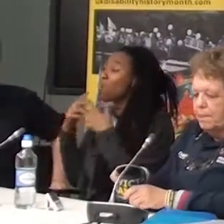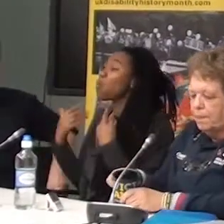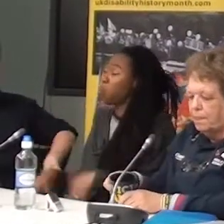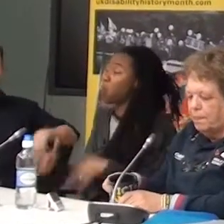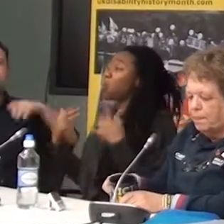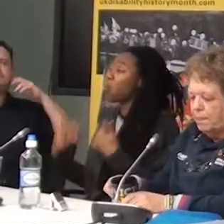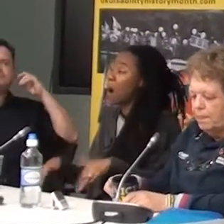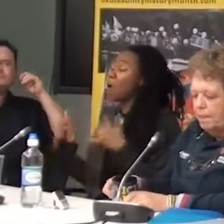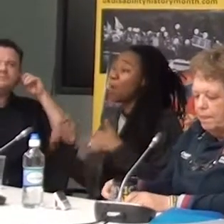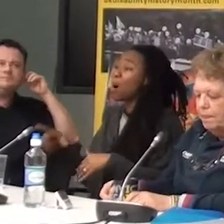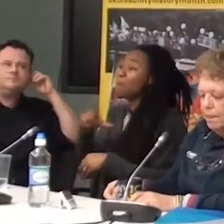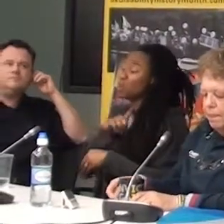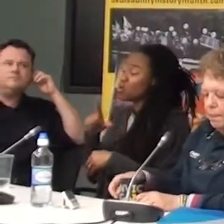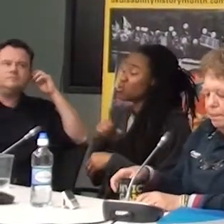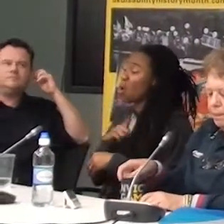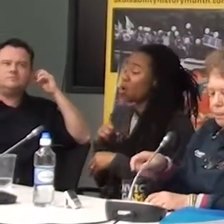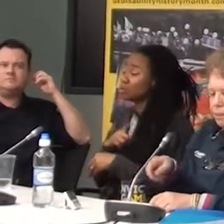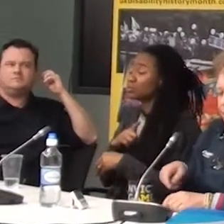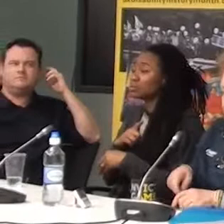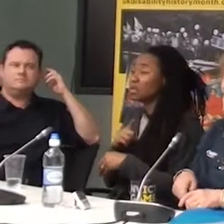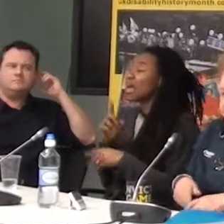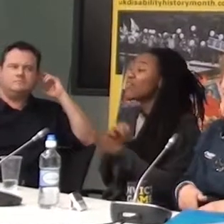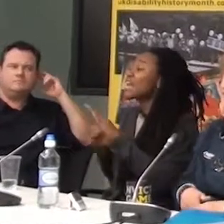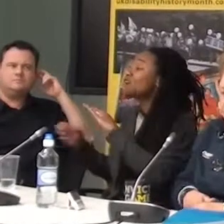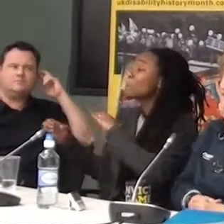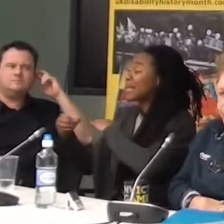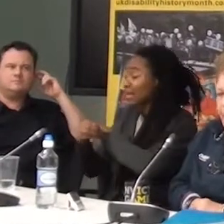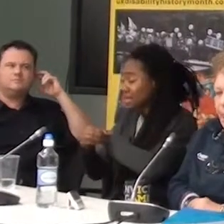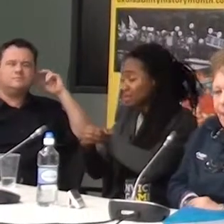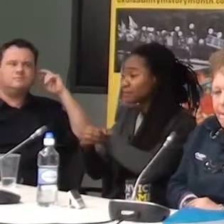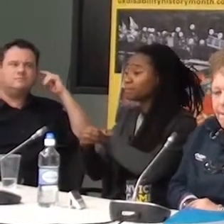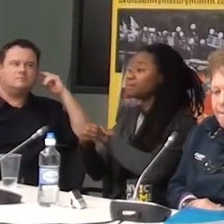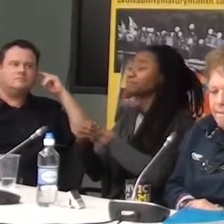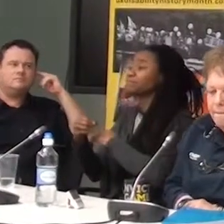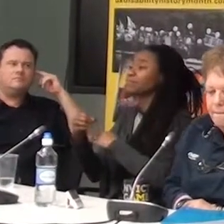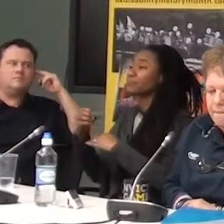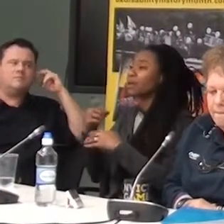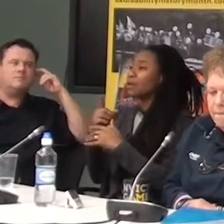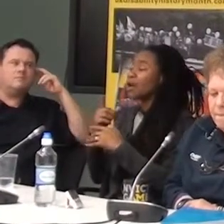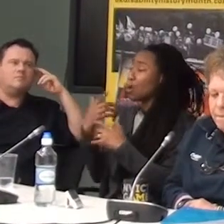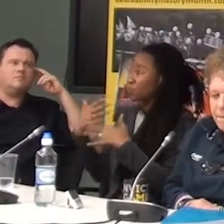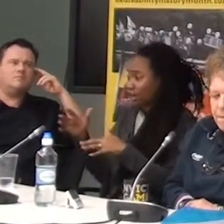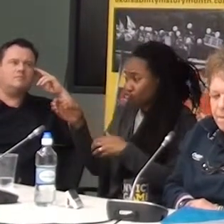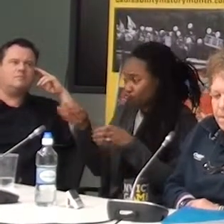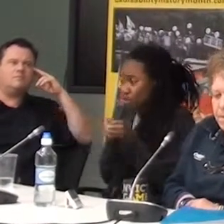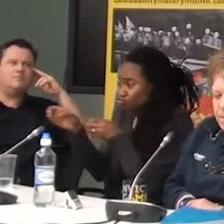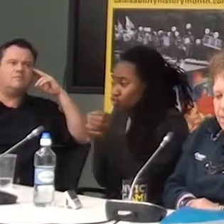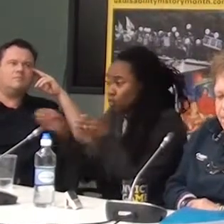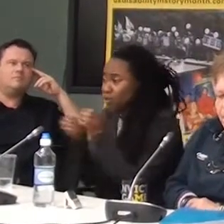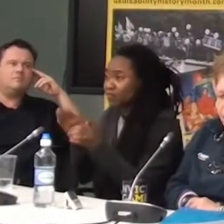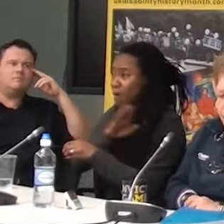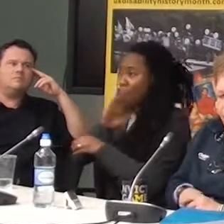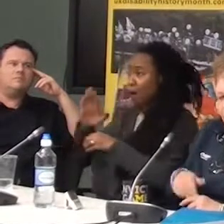sense that in the Caribbean, there was recruitment in the Caribbean, but